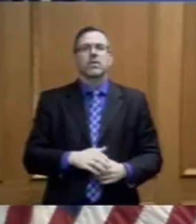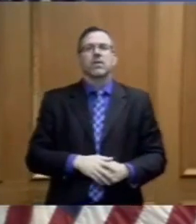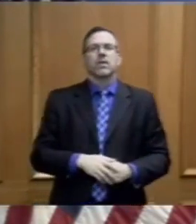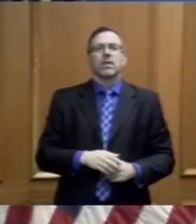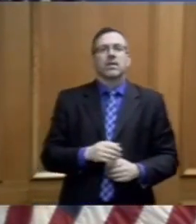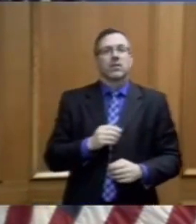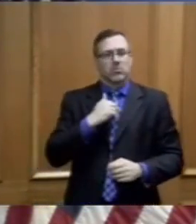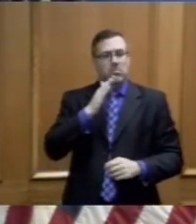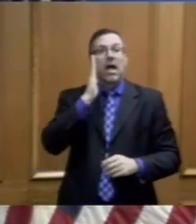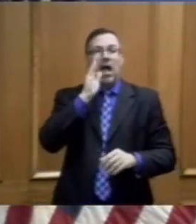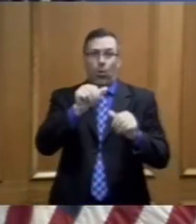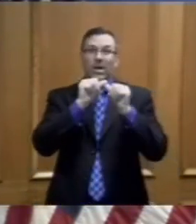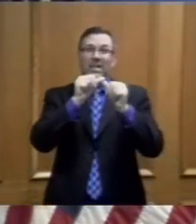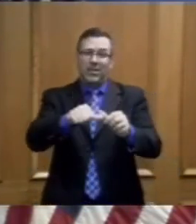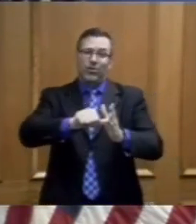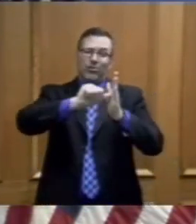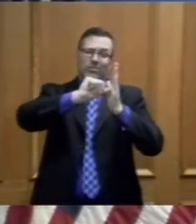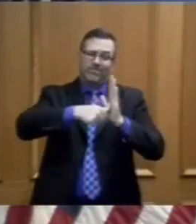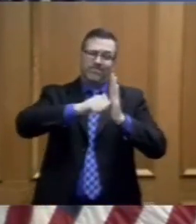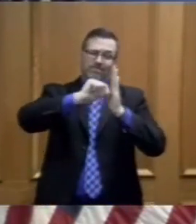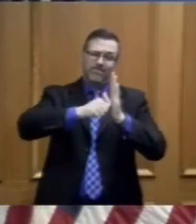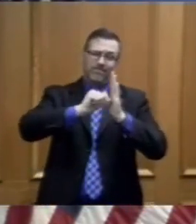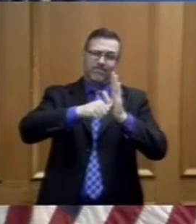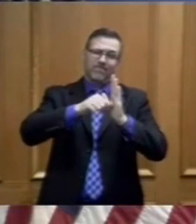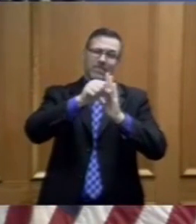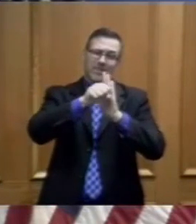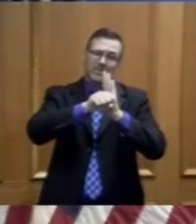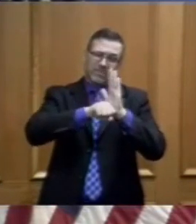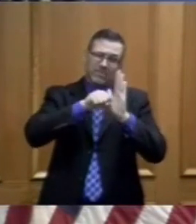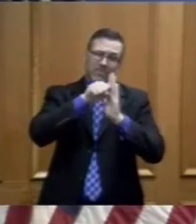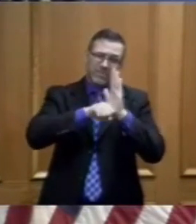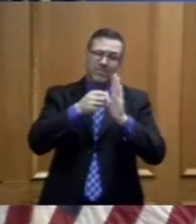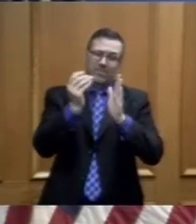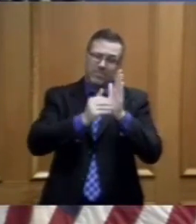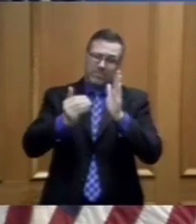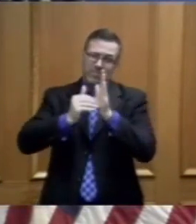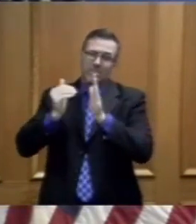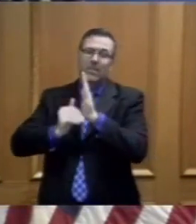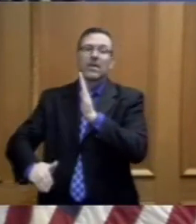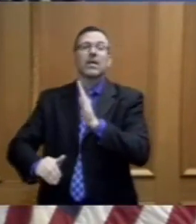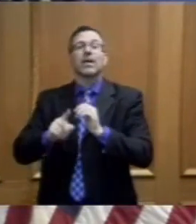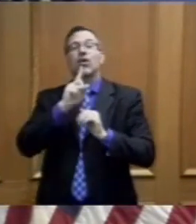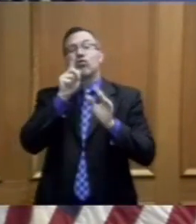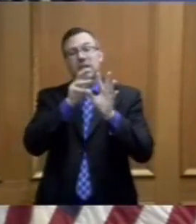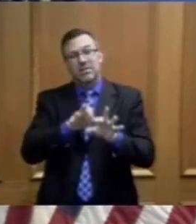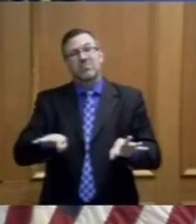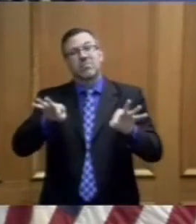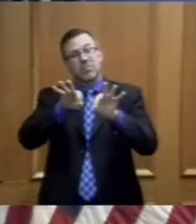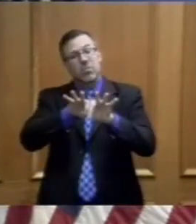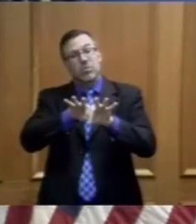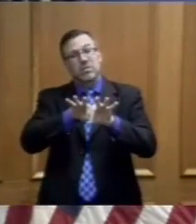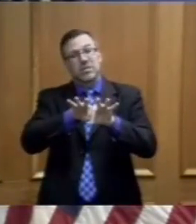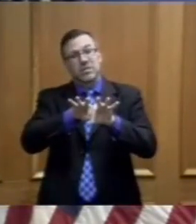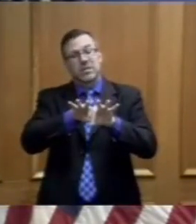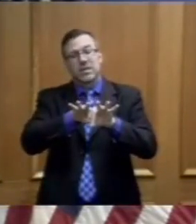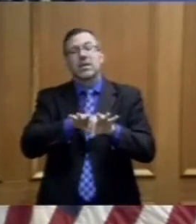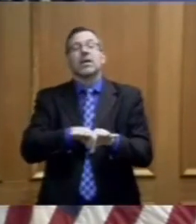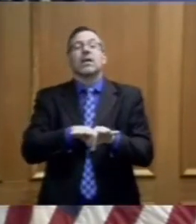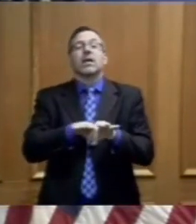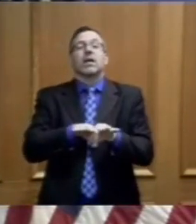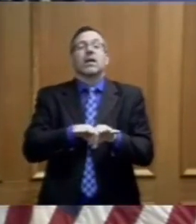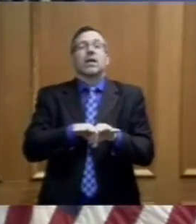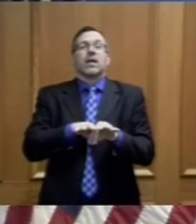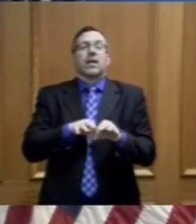won't stop reiterating over and over again. Certainly, it's more important today than ever that we